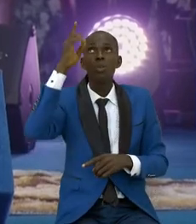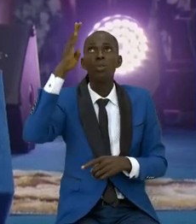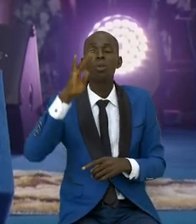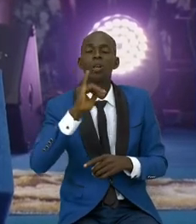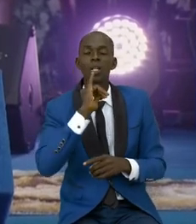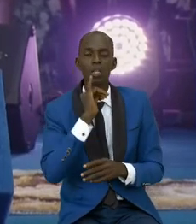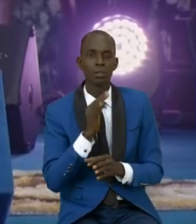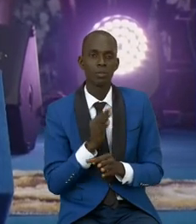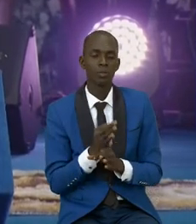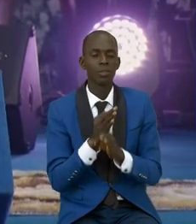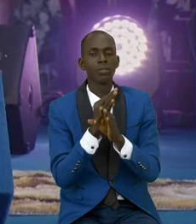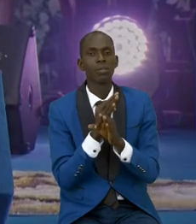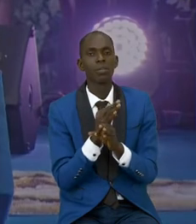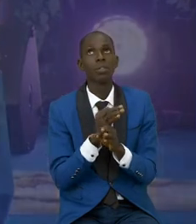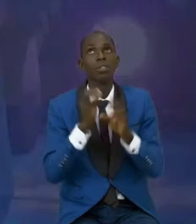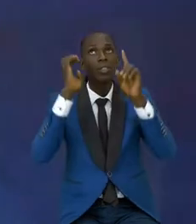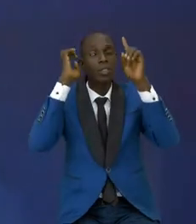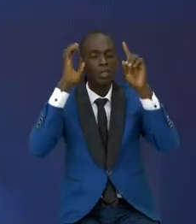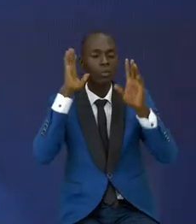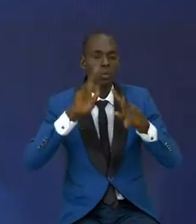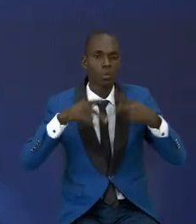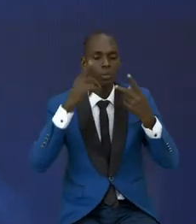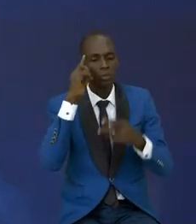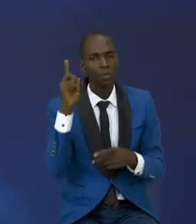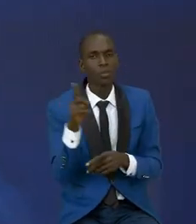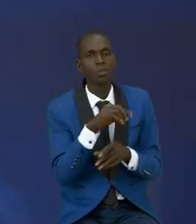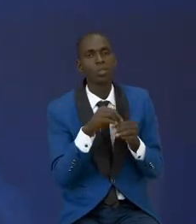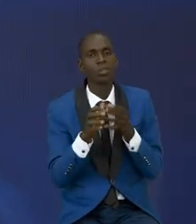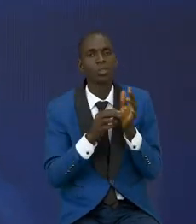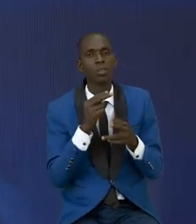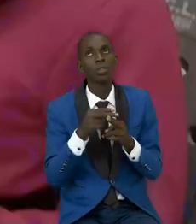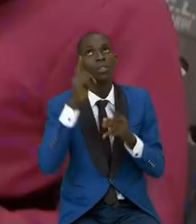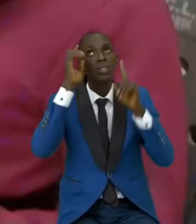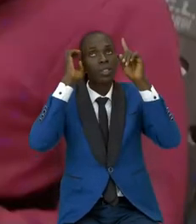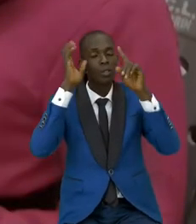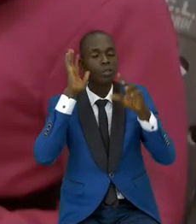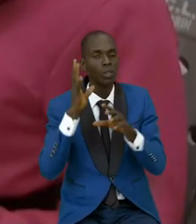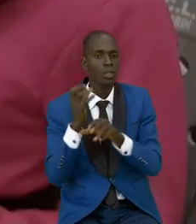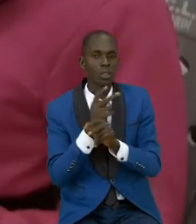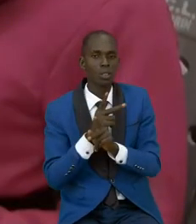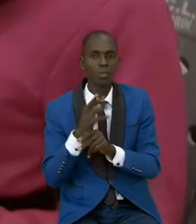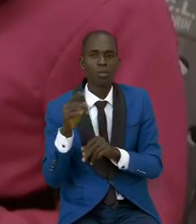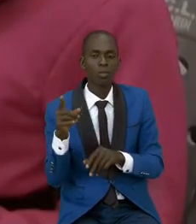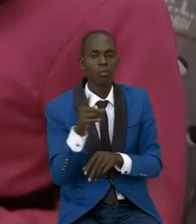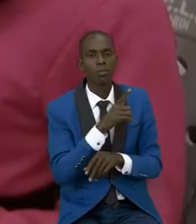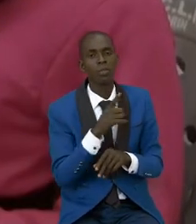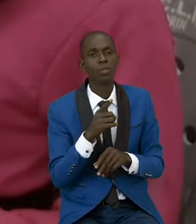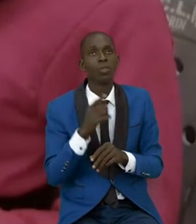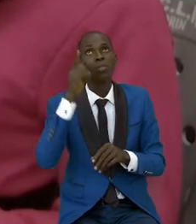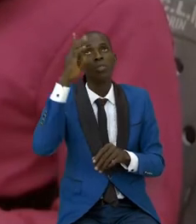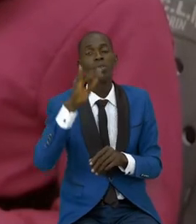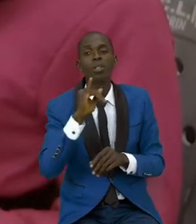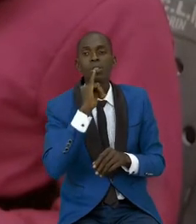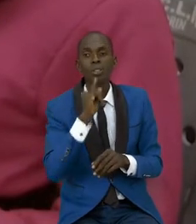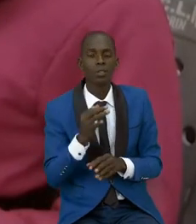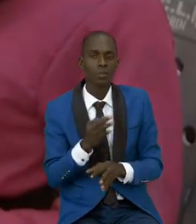faithful. He will provide for you. He will take care of your life. God is faithful, by whom you